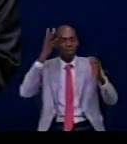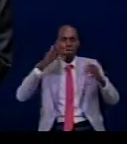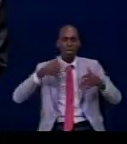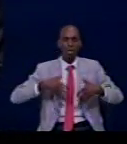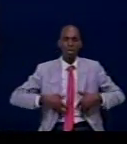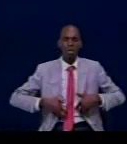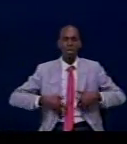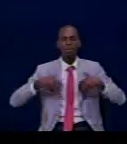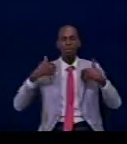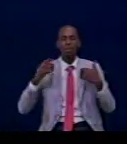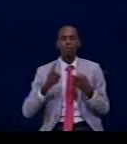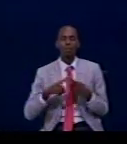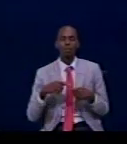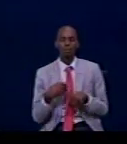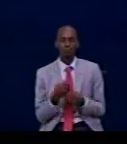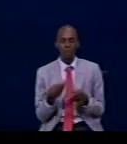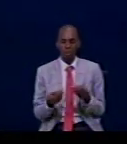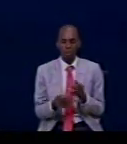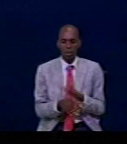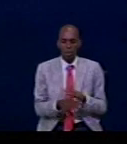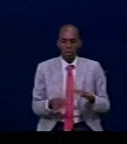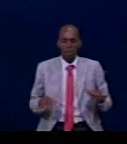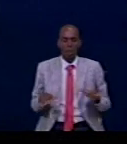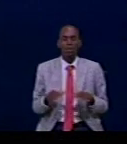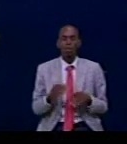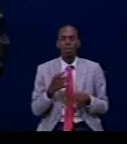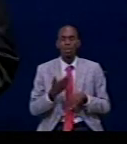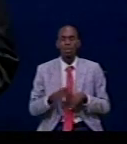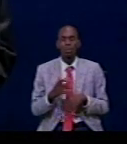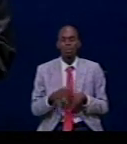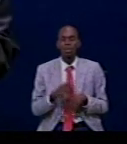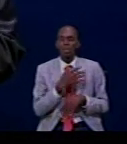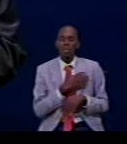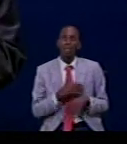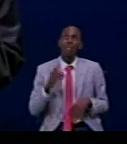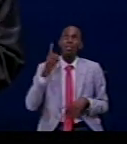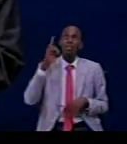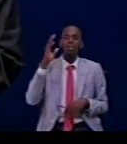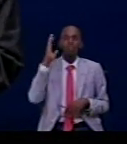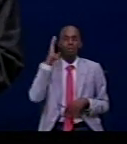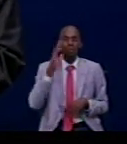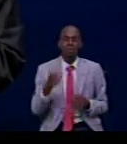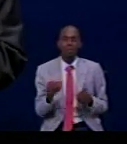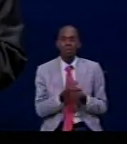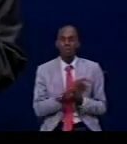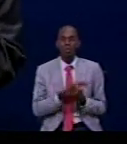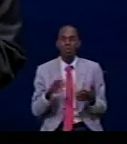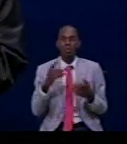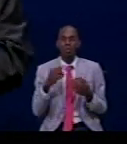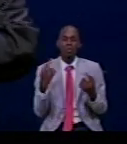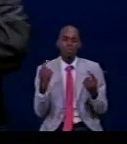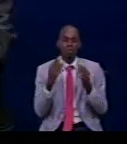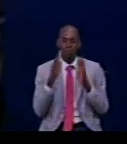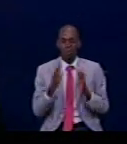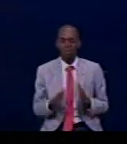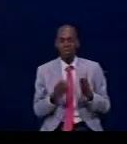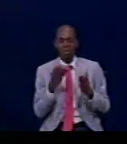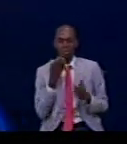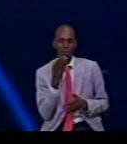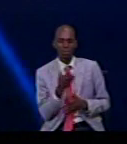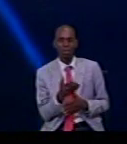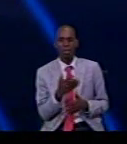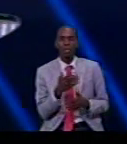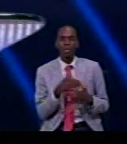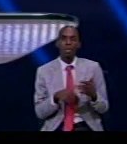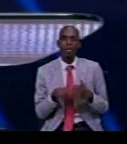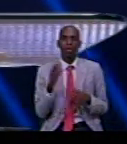land desolate, and he shall destroy the sinners thereof out